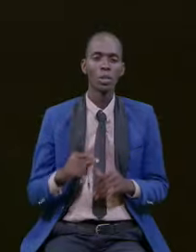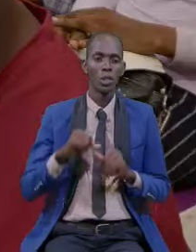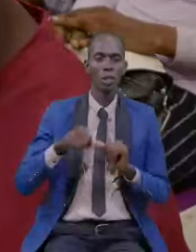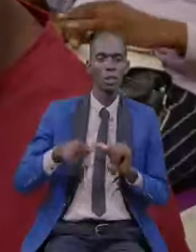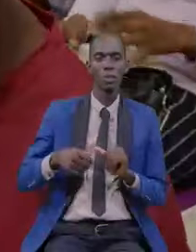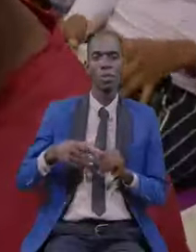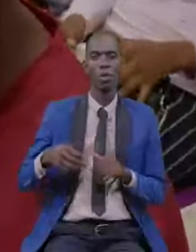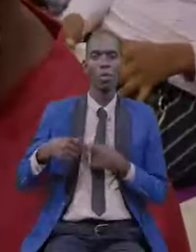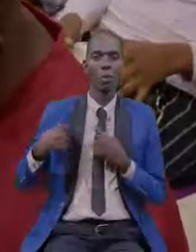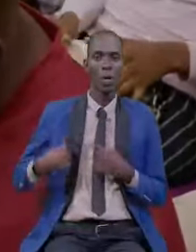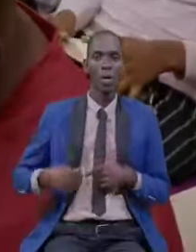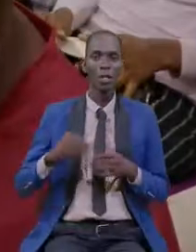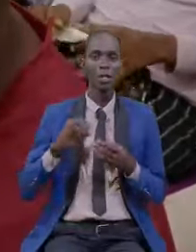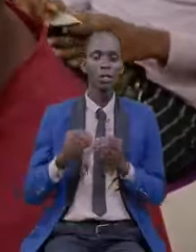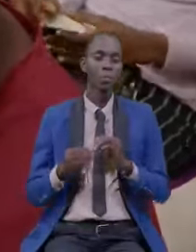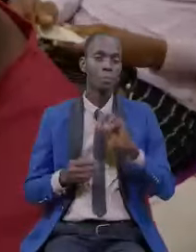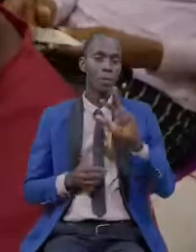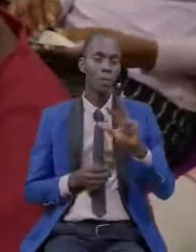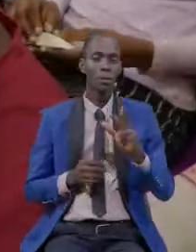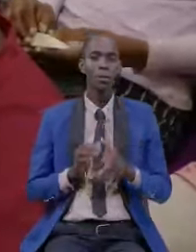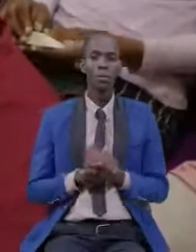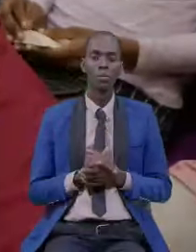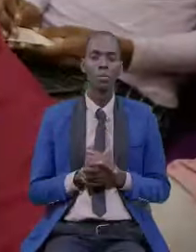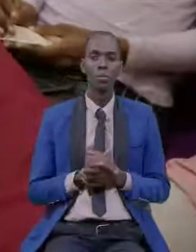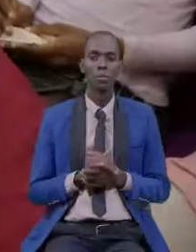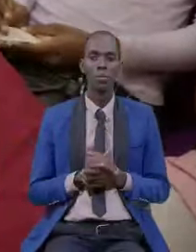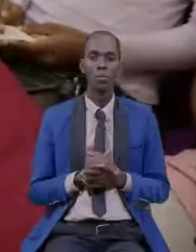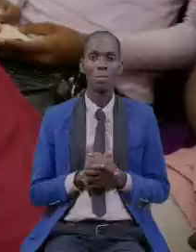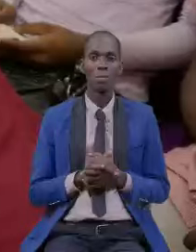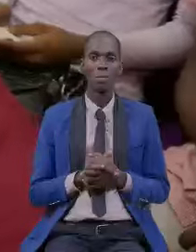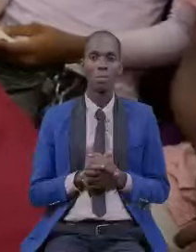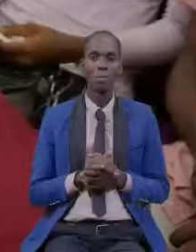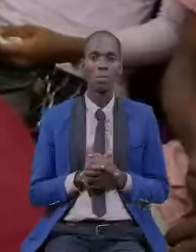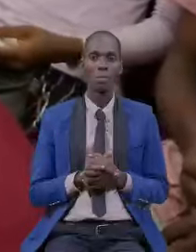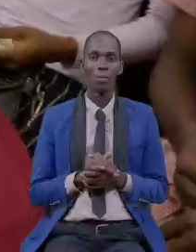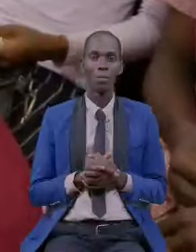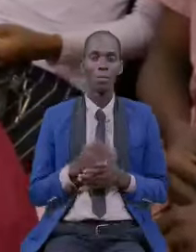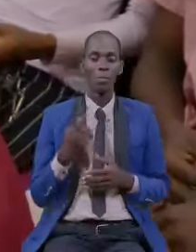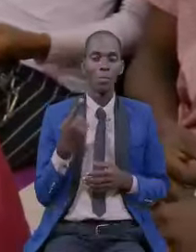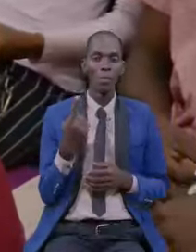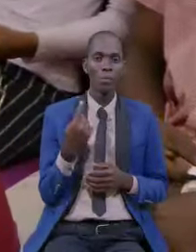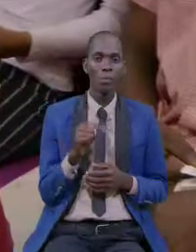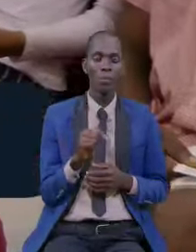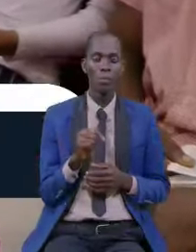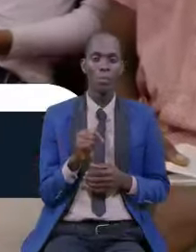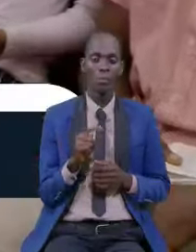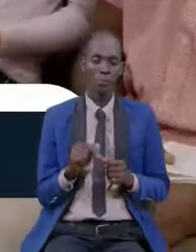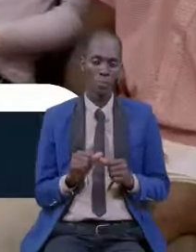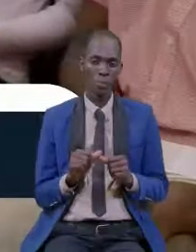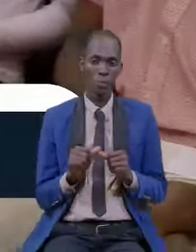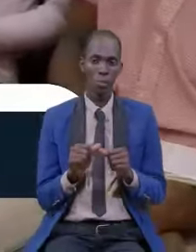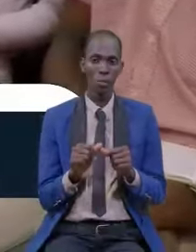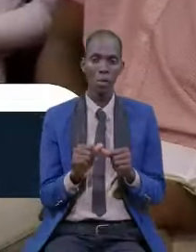at number three. Number three, we're looking at the sustained example